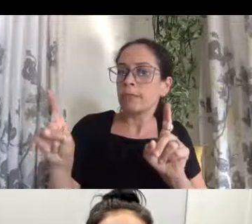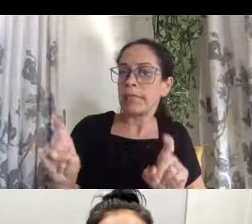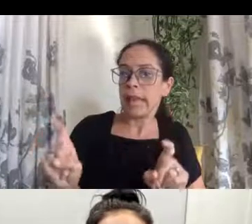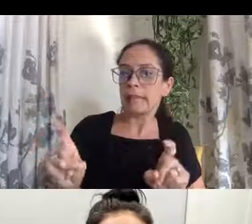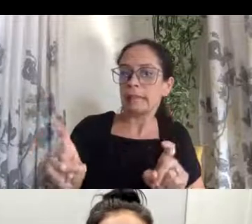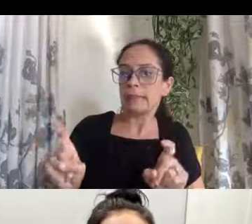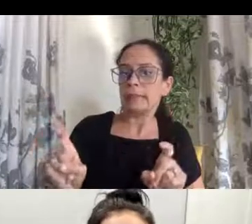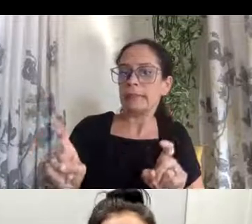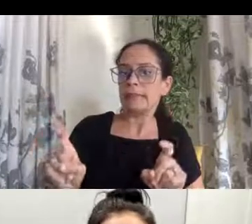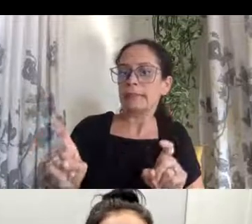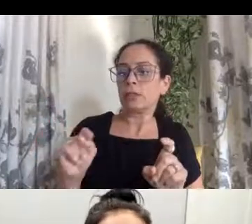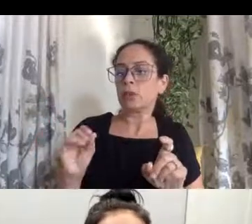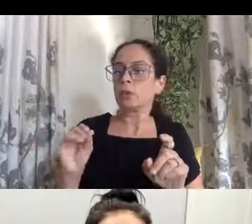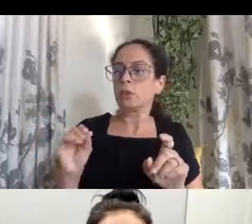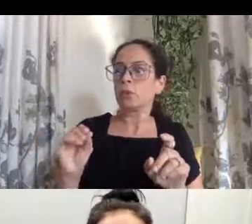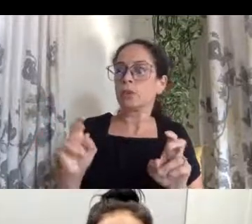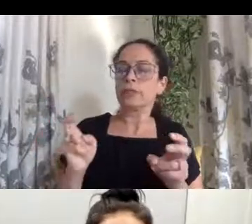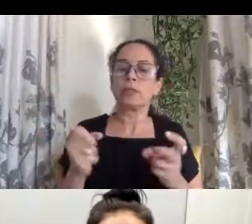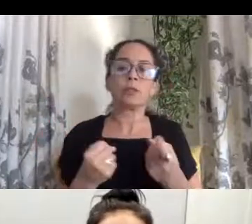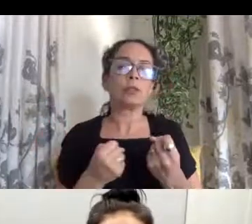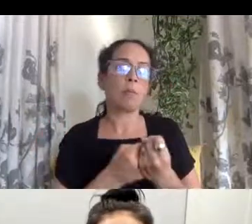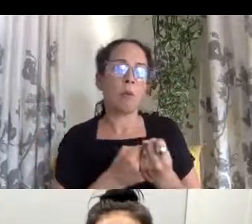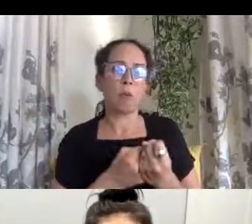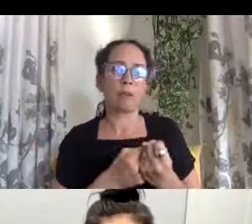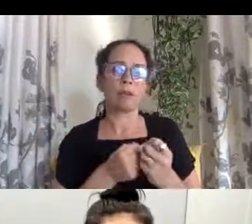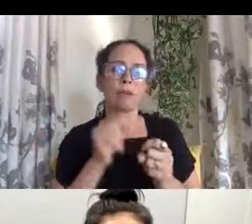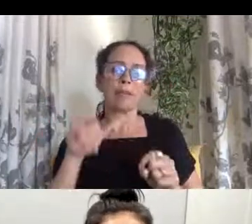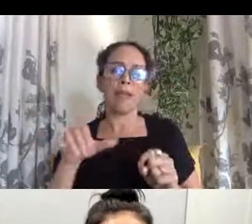of supporting the safety of the